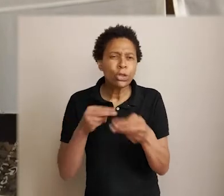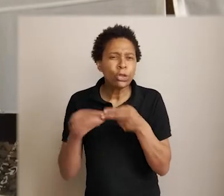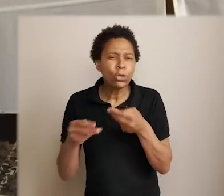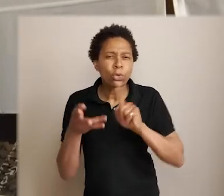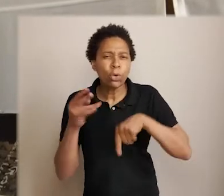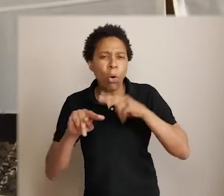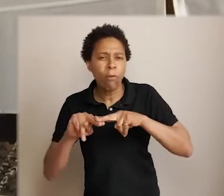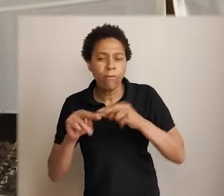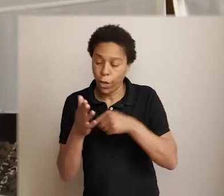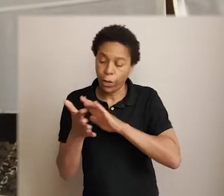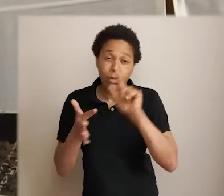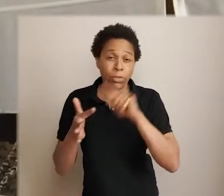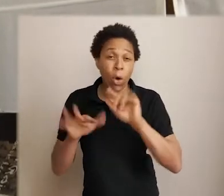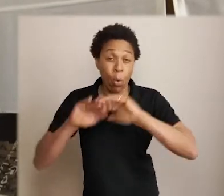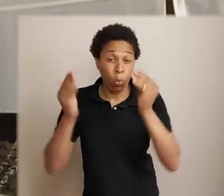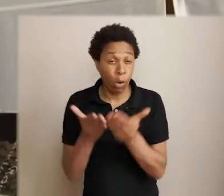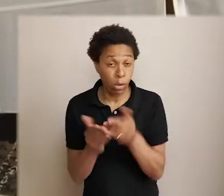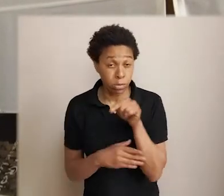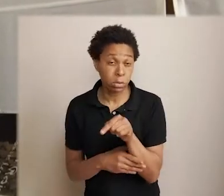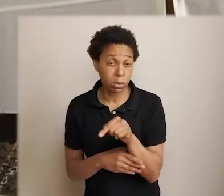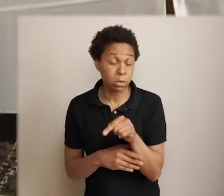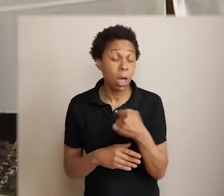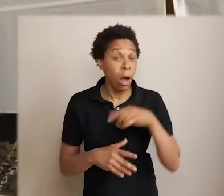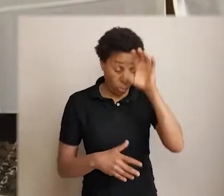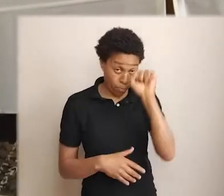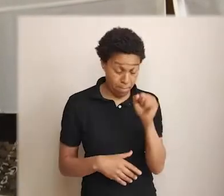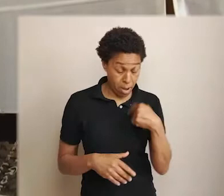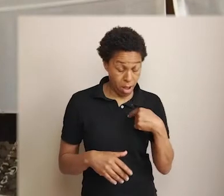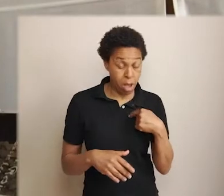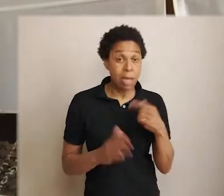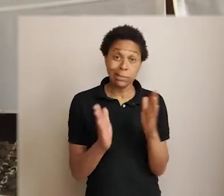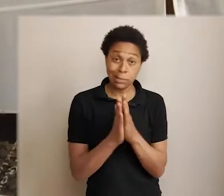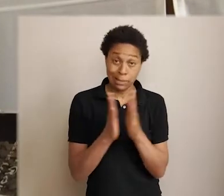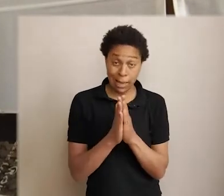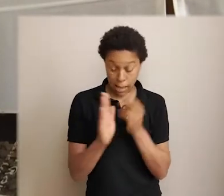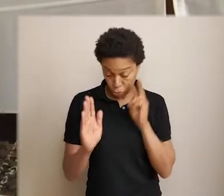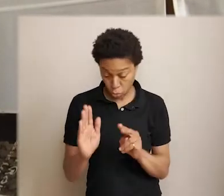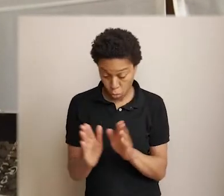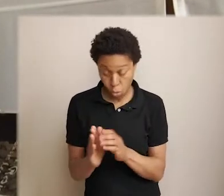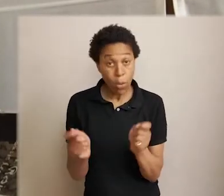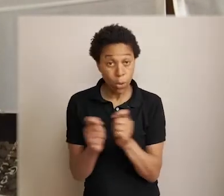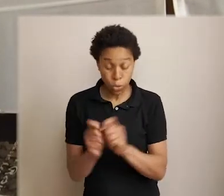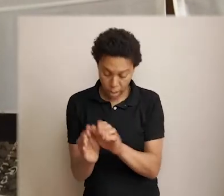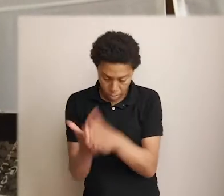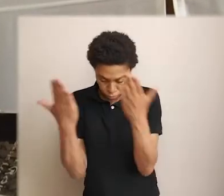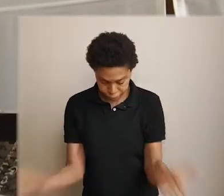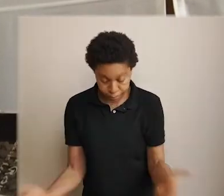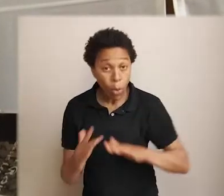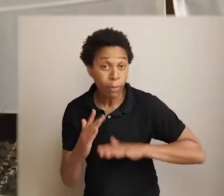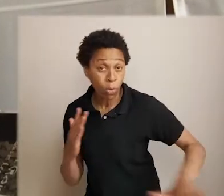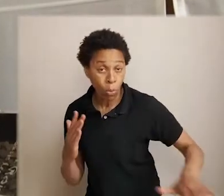couple of papers. And on a Sunday, there was a paper laying on the floor. And there was an article